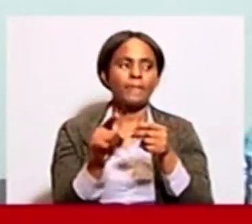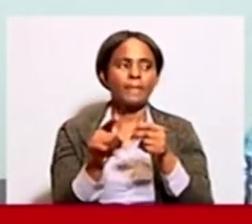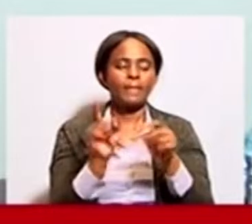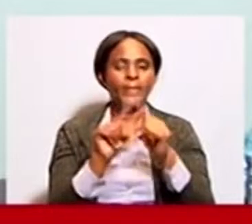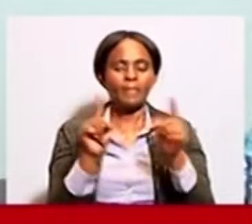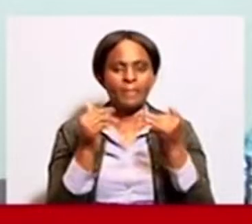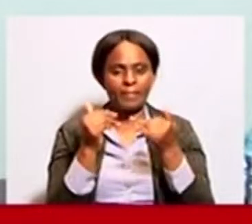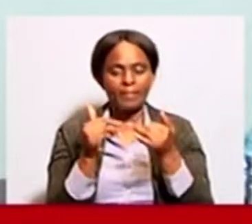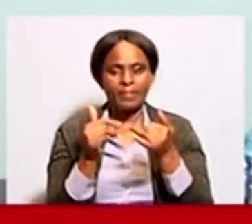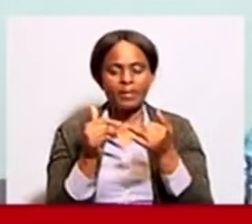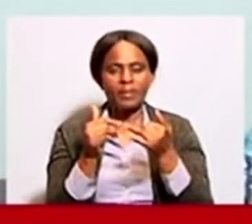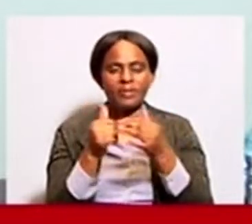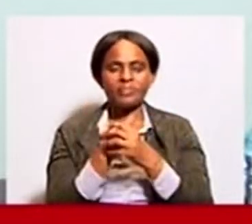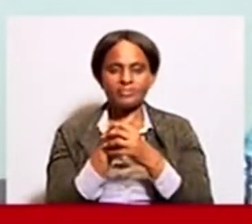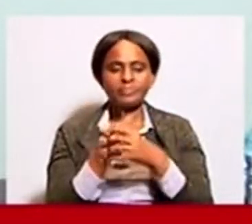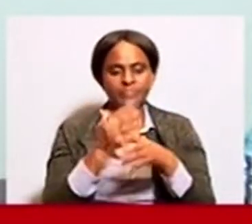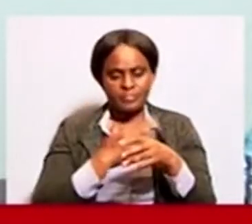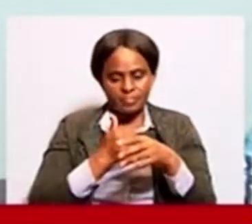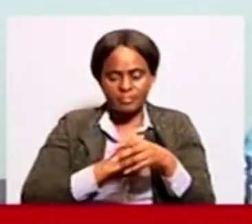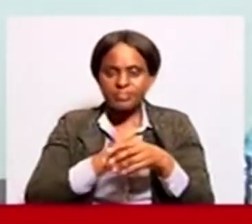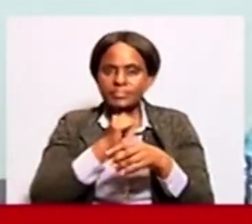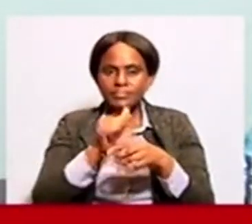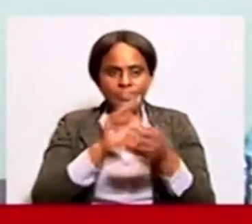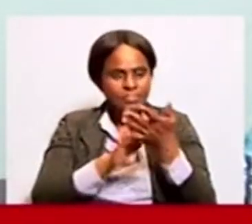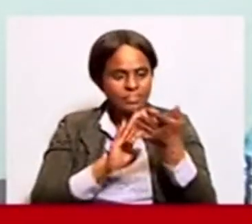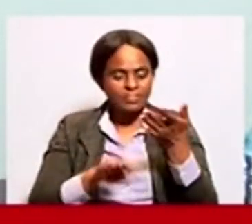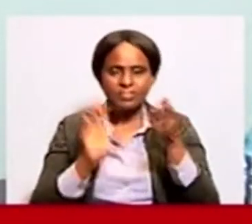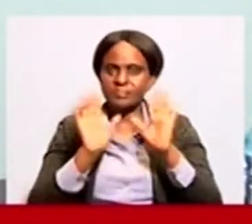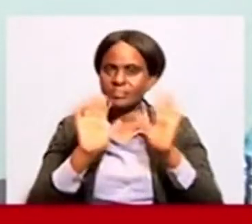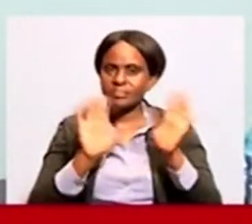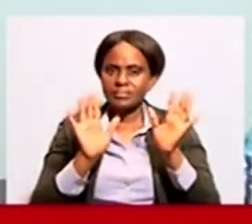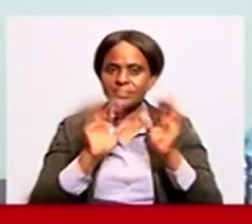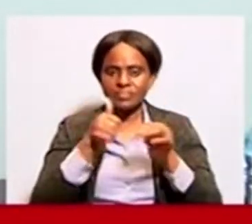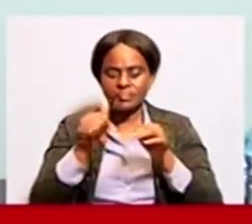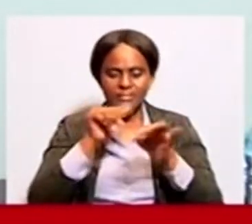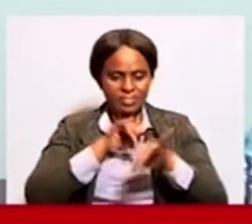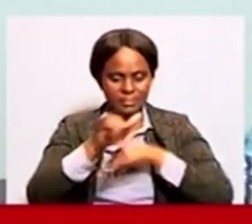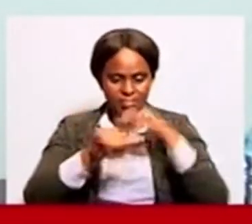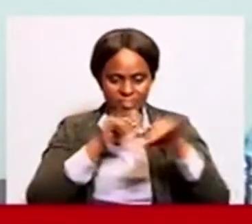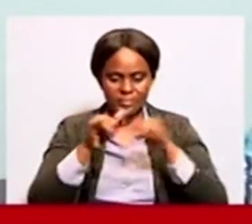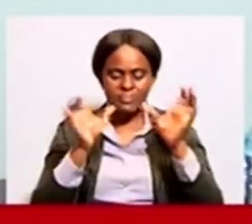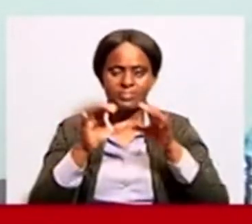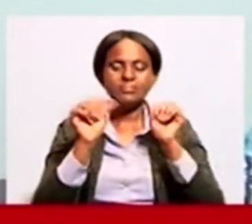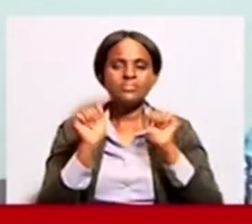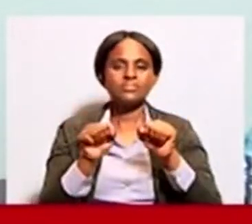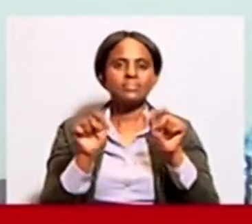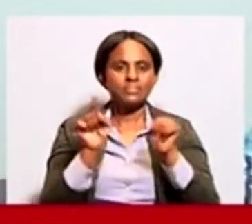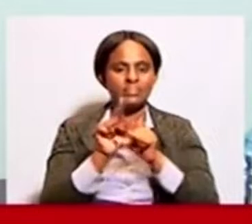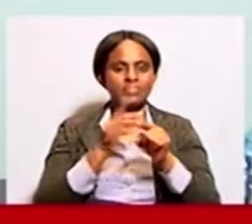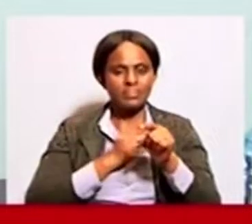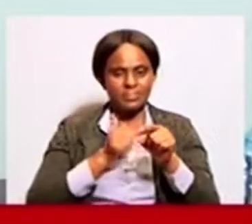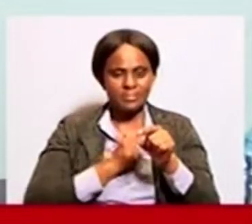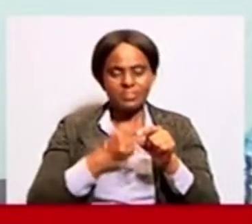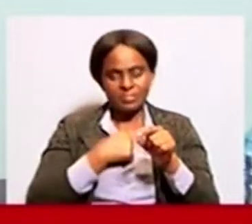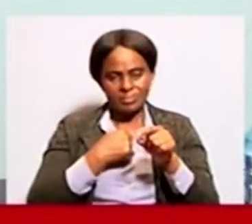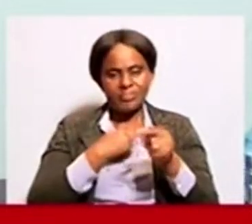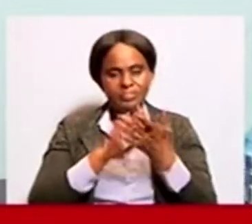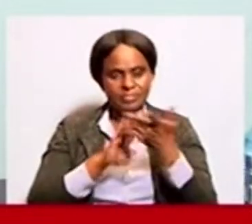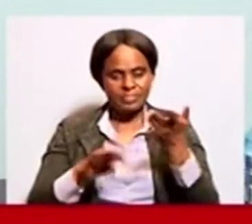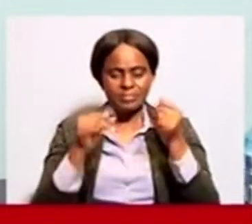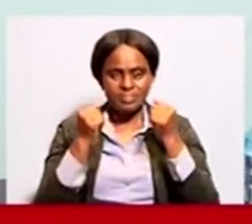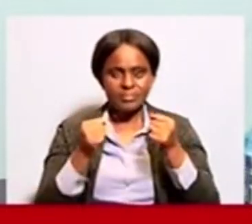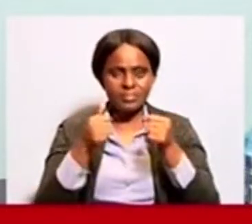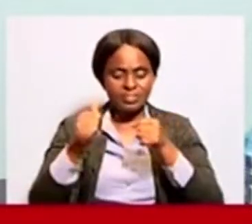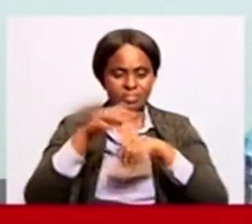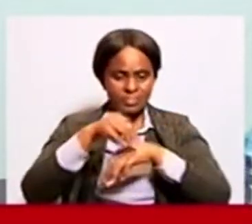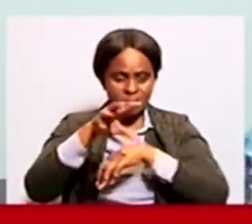However, I do not believe that you do mislead this committee. I'm on firm belief that you